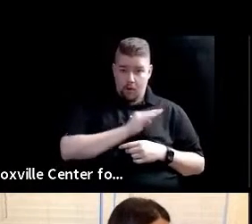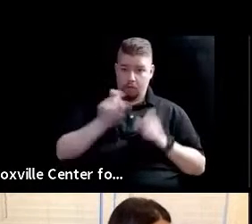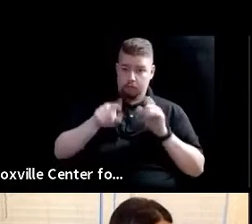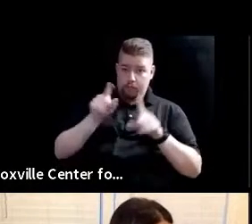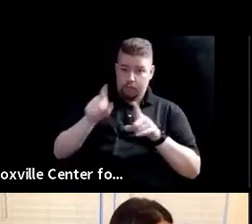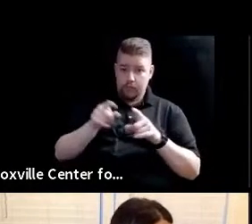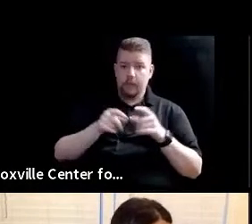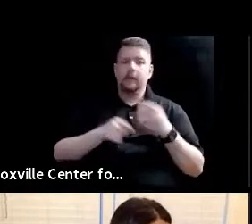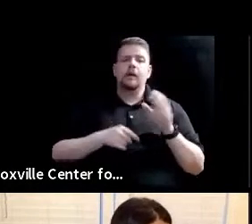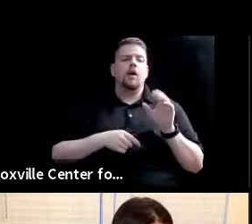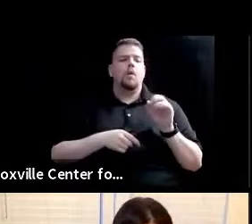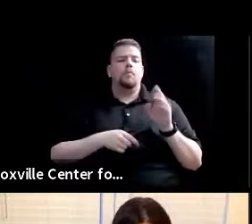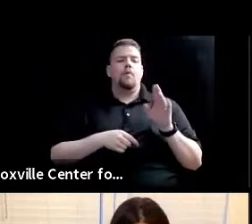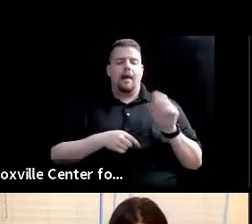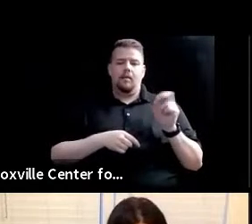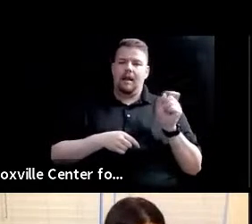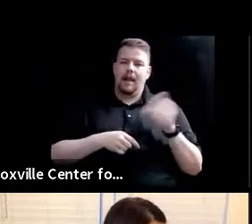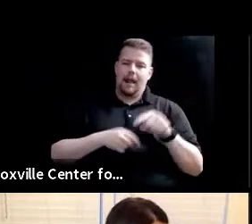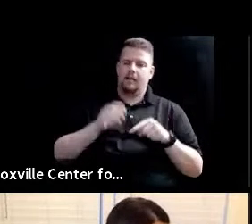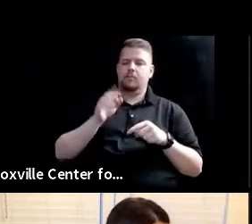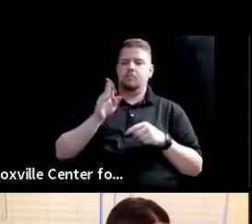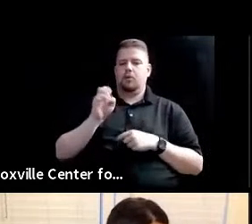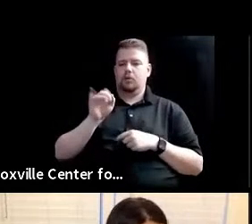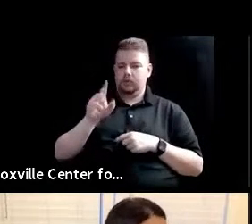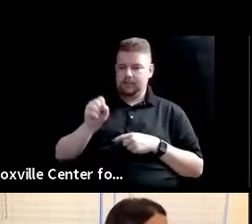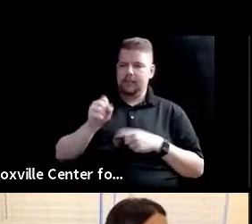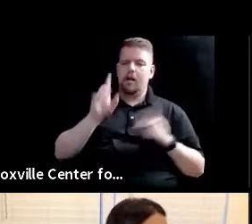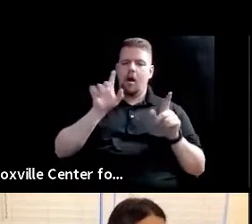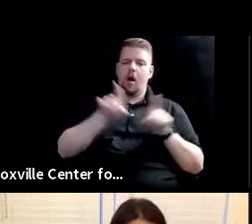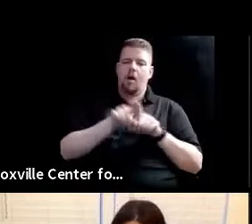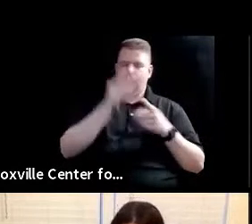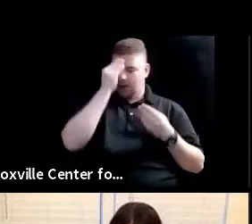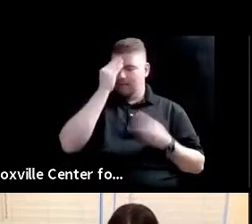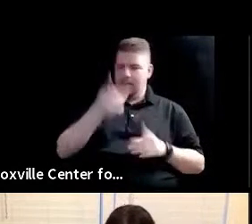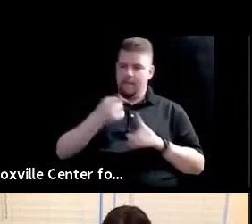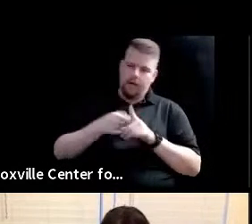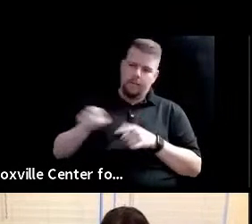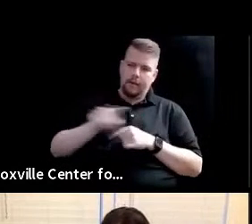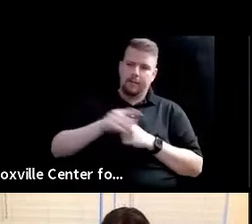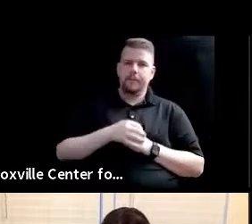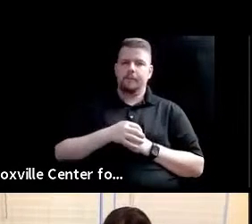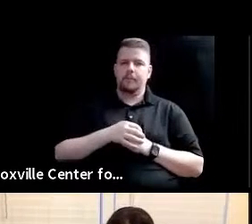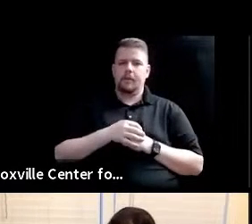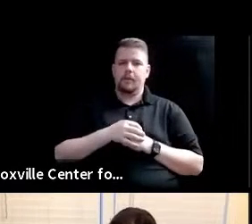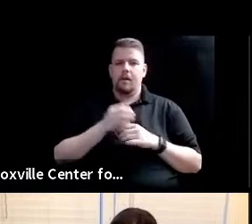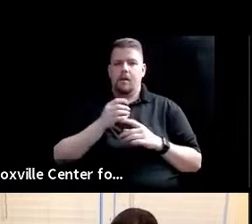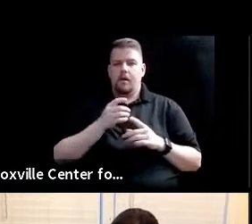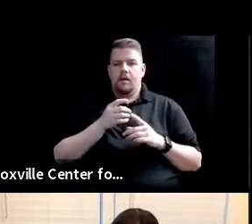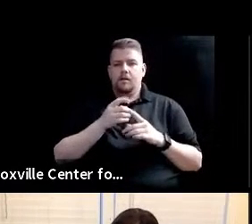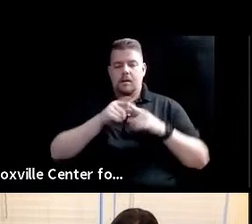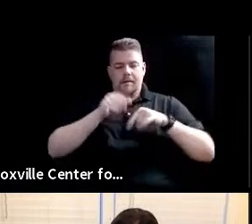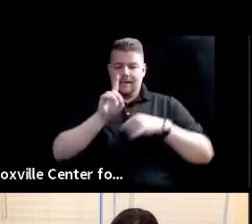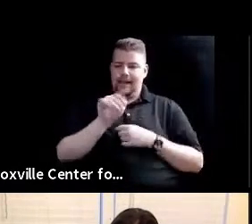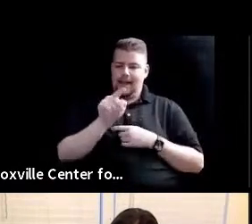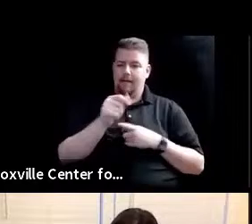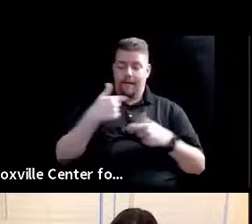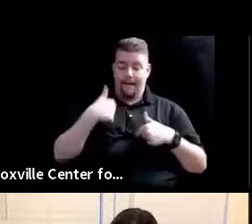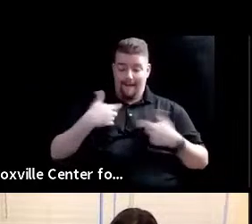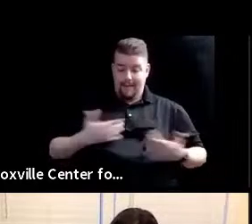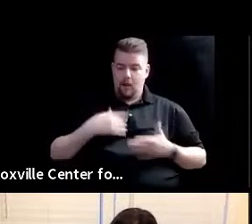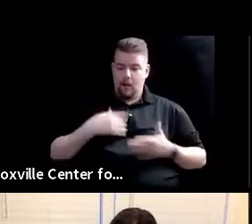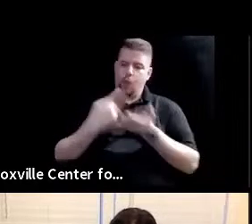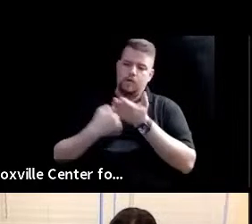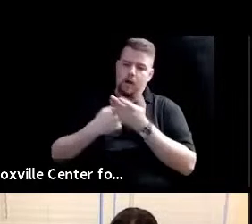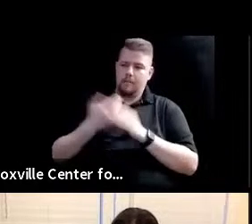question to Mr. Burleson, and also to give some information to him based on some data that I have that we talked